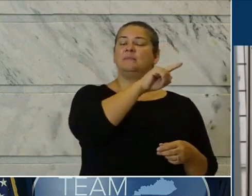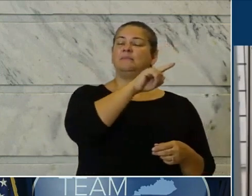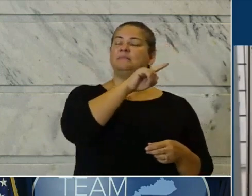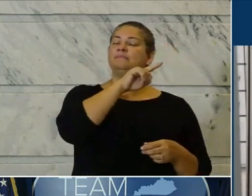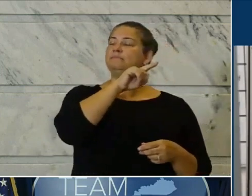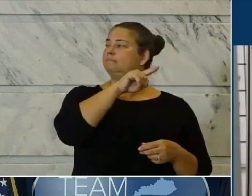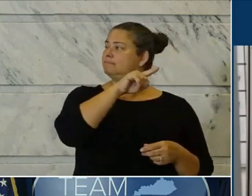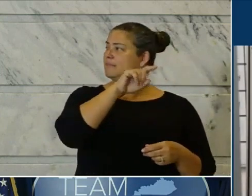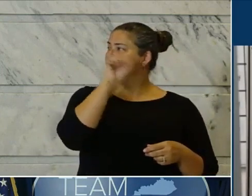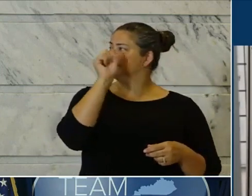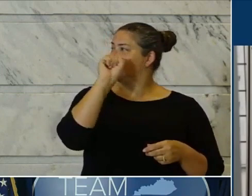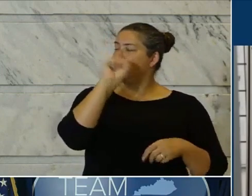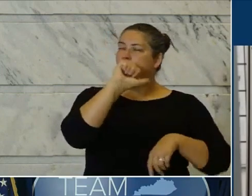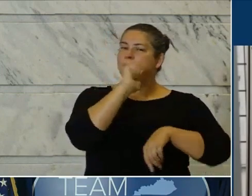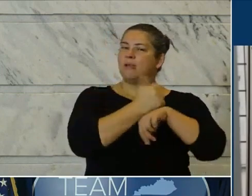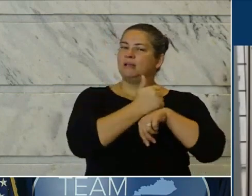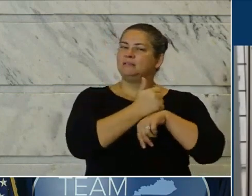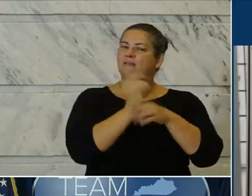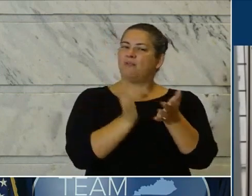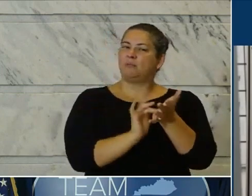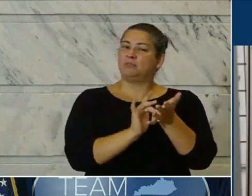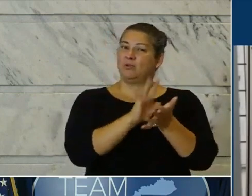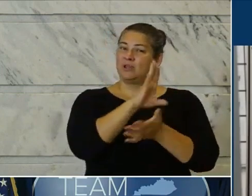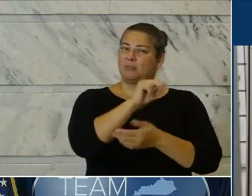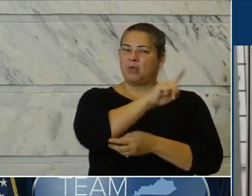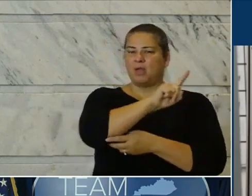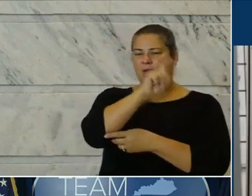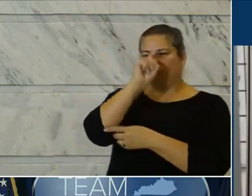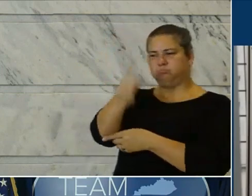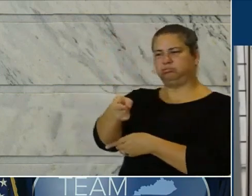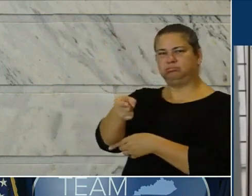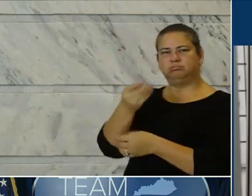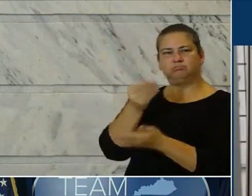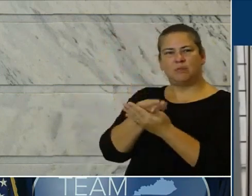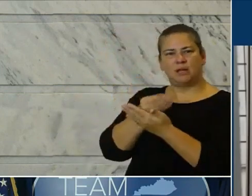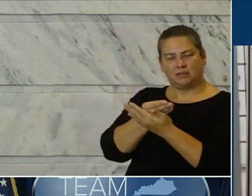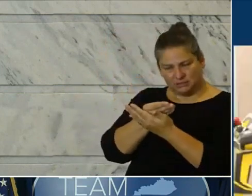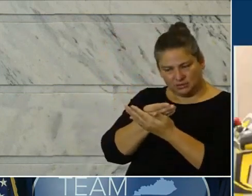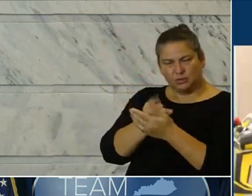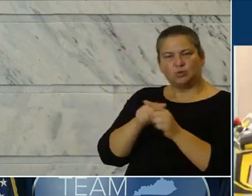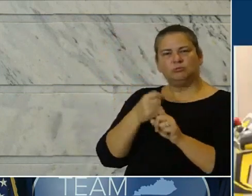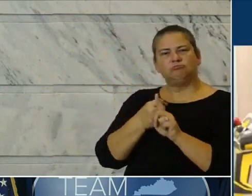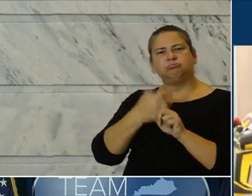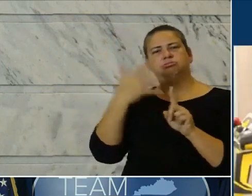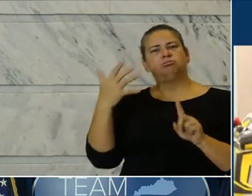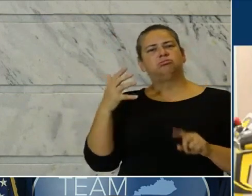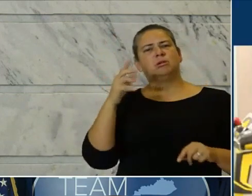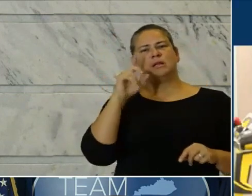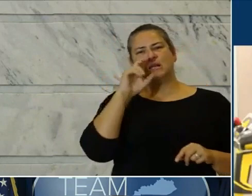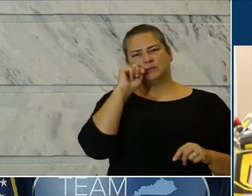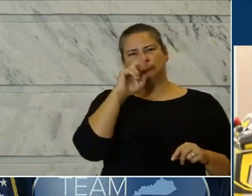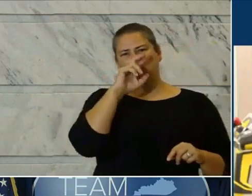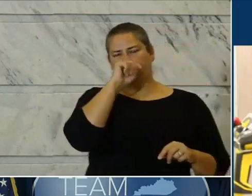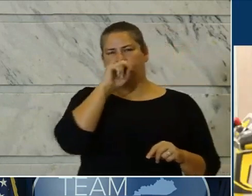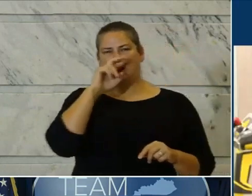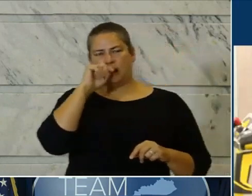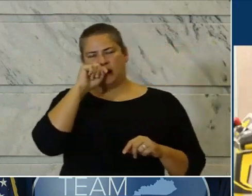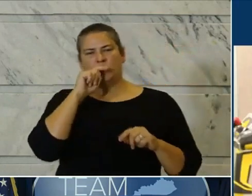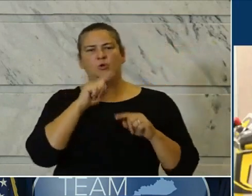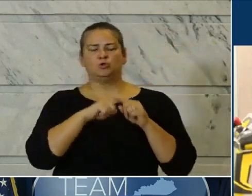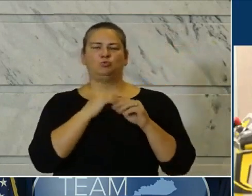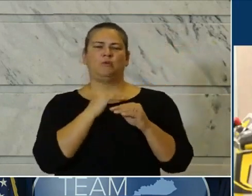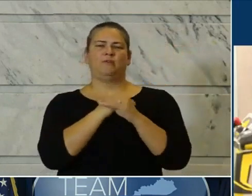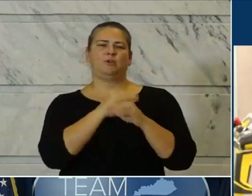company Atossa Therapeutics to accelerate the development of a nasal spray medicine to prevent and/or to mitigate